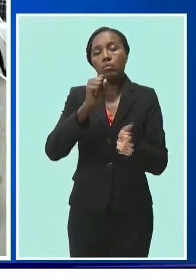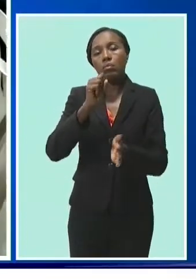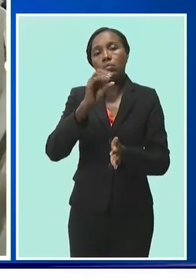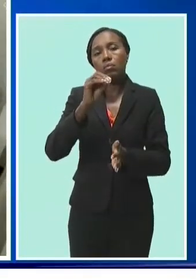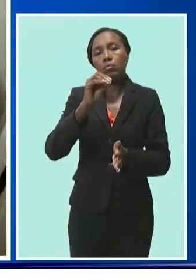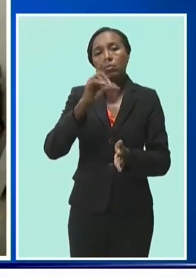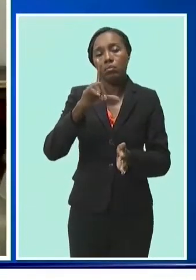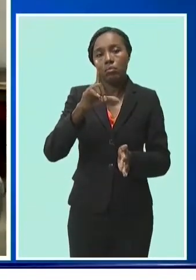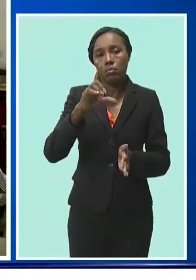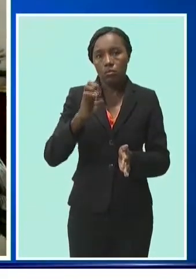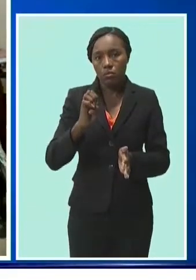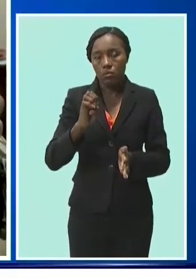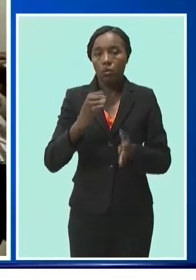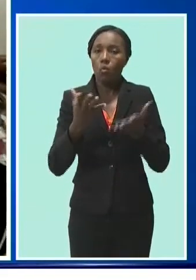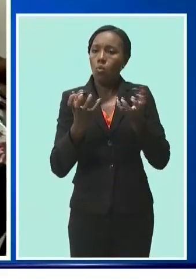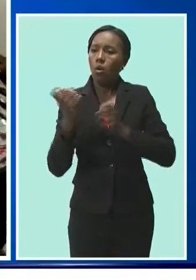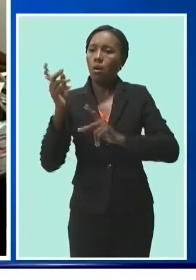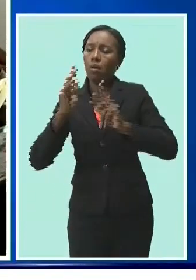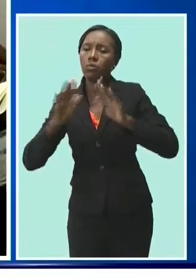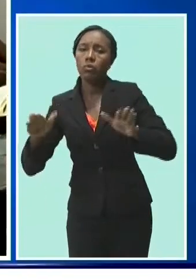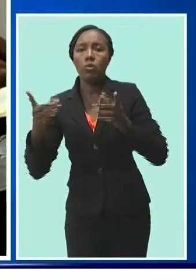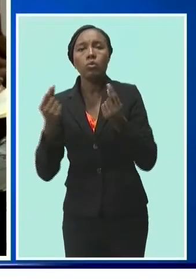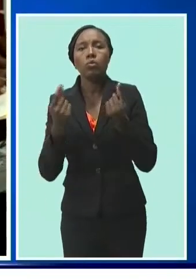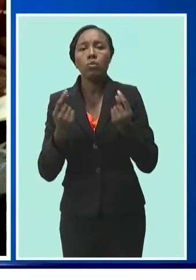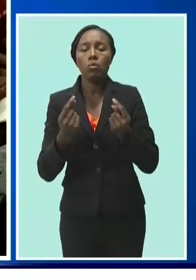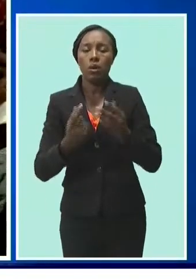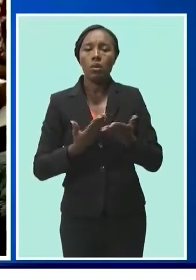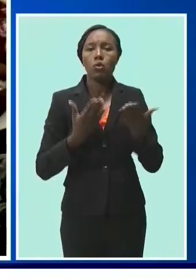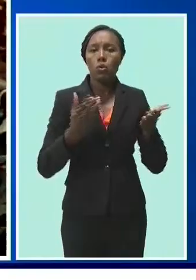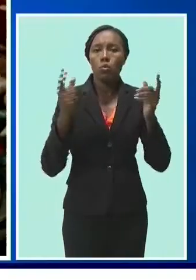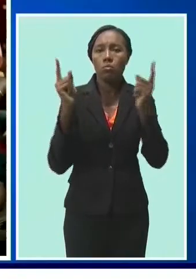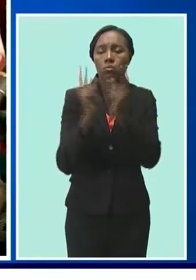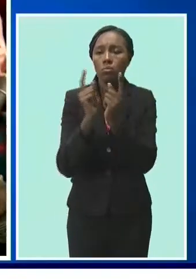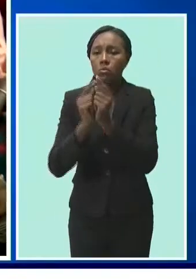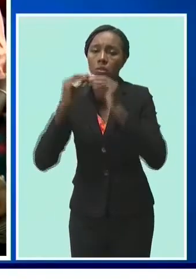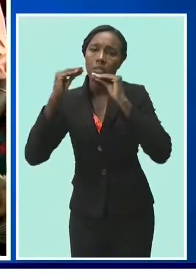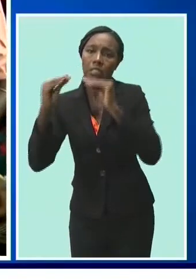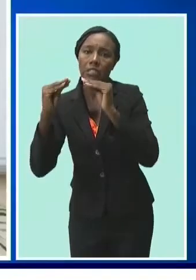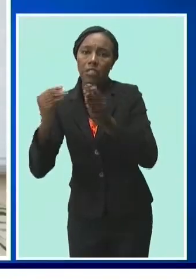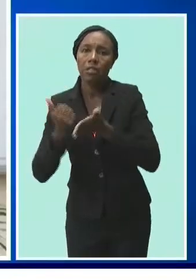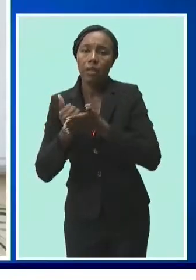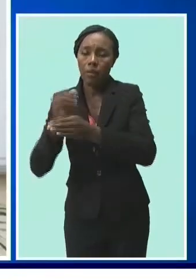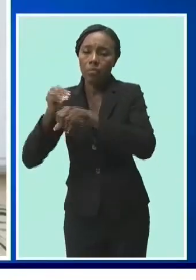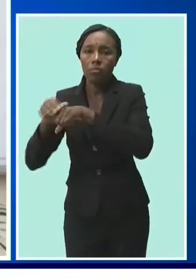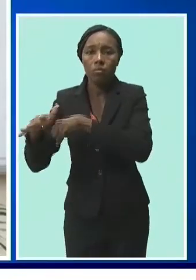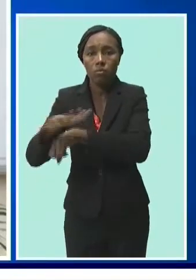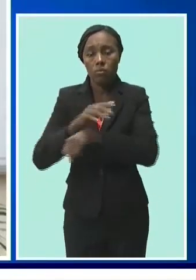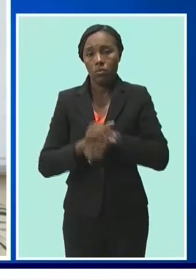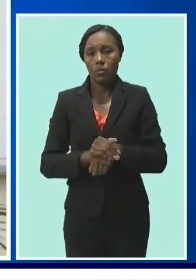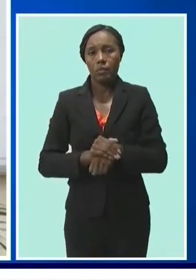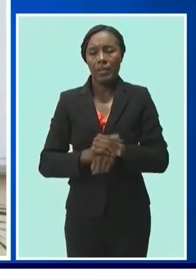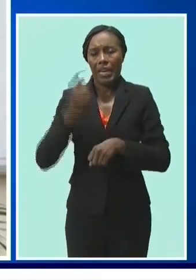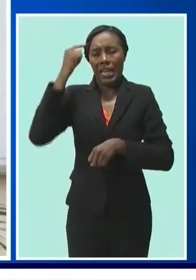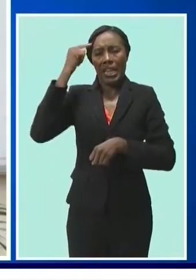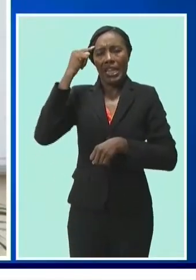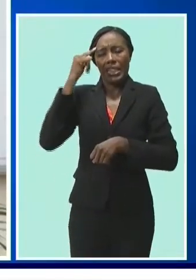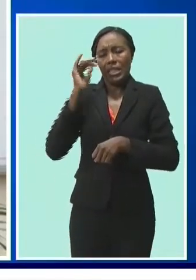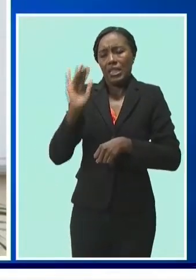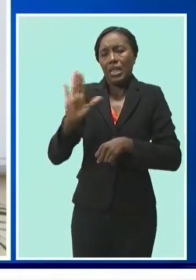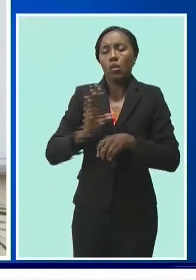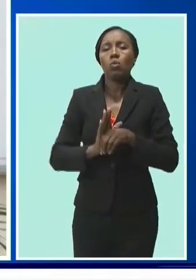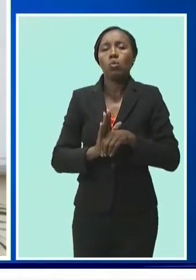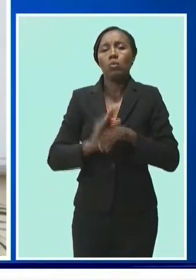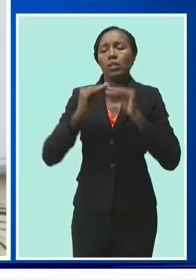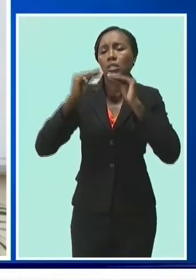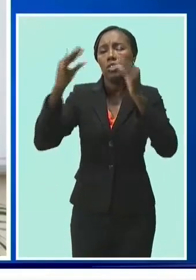to make a positive impact on every child they interact with. Be ever cognizant of the fact that the quality of